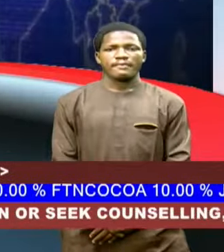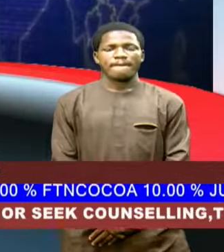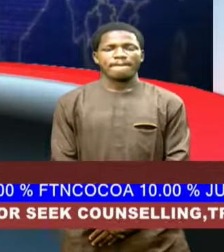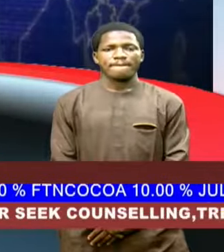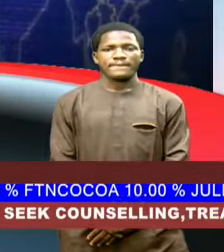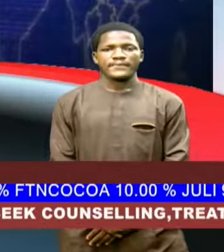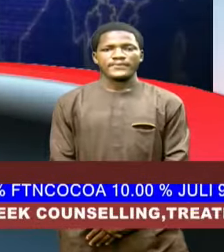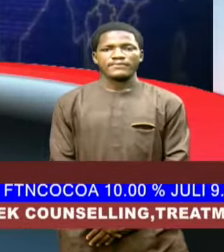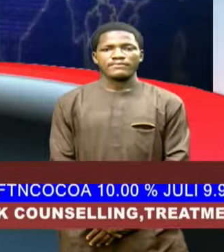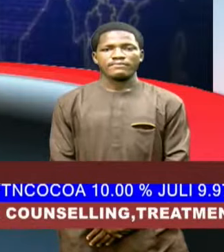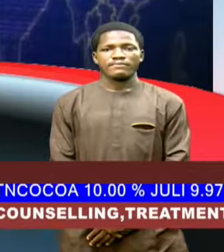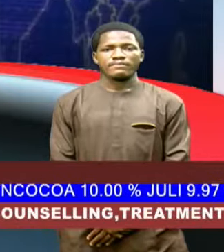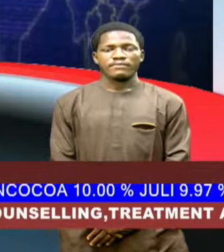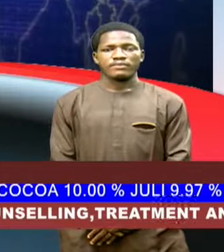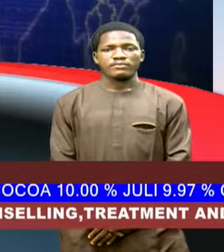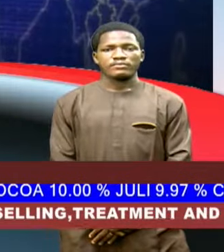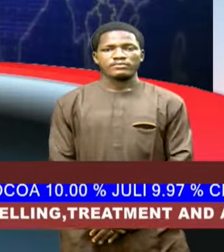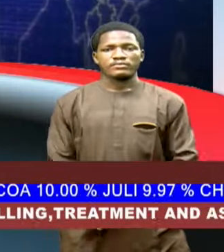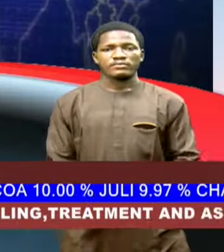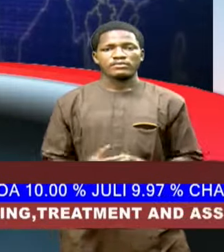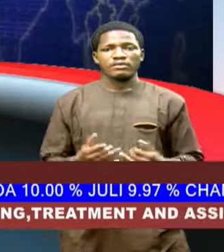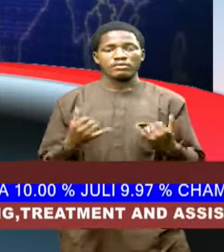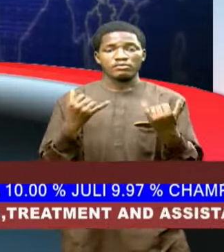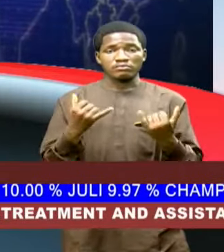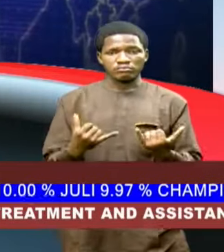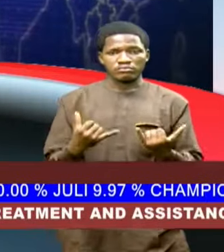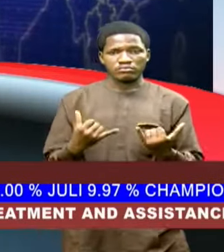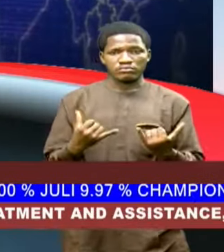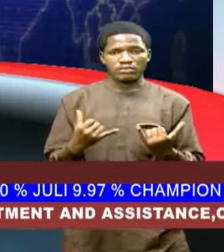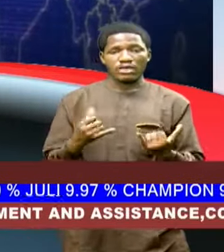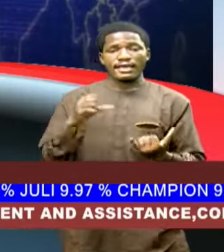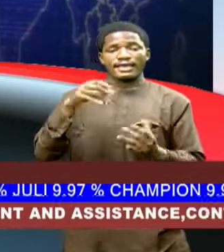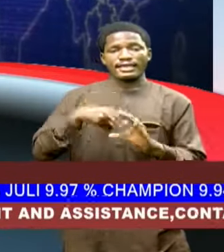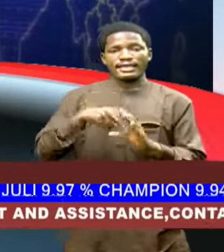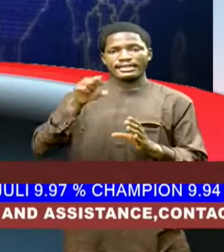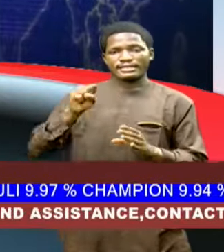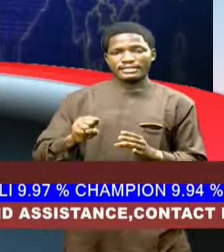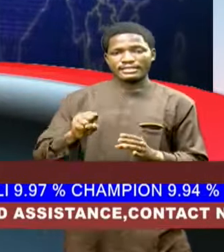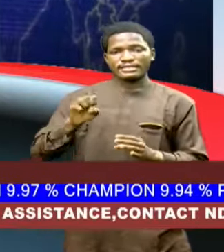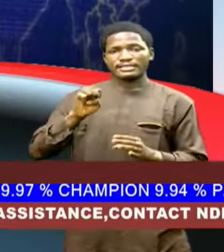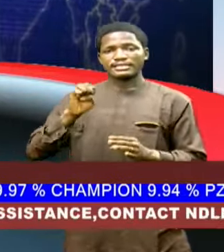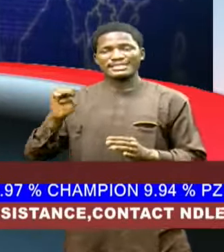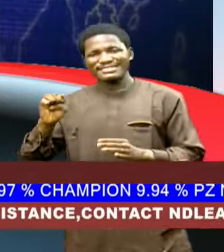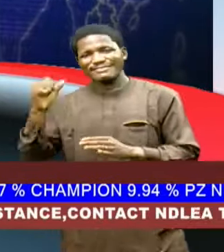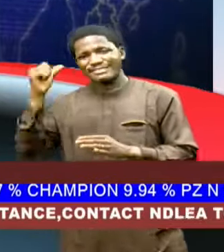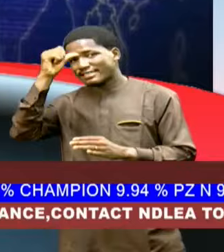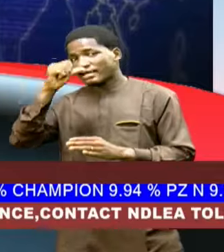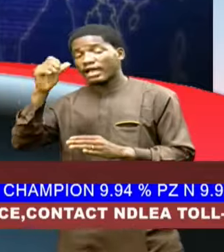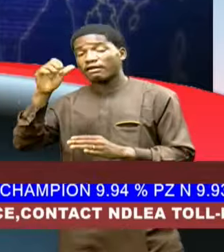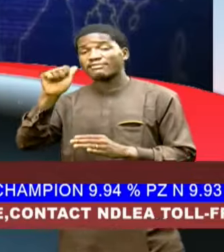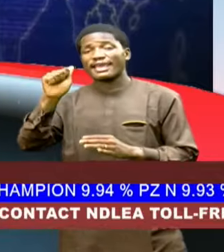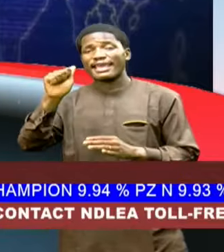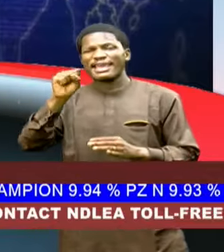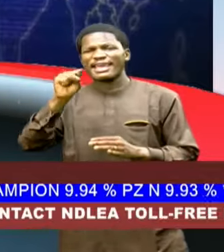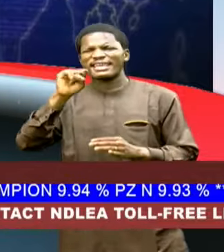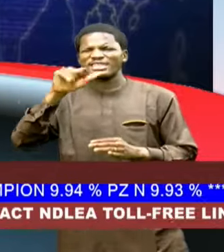Now, Australia said on Monday that Indo-Pacific and Southeast Asian countries are facing serious defense threats